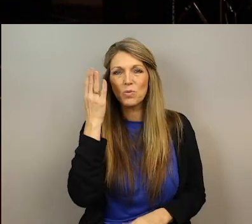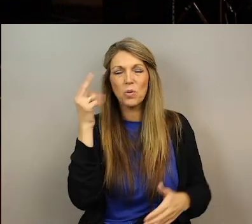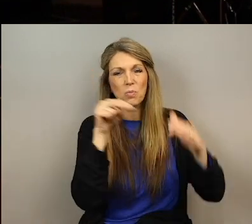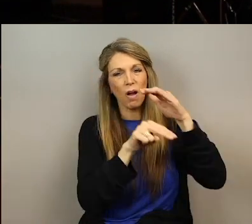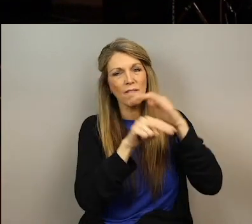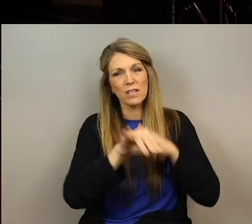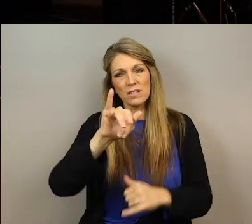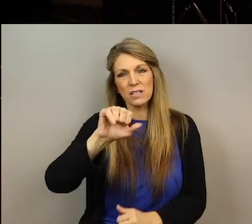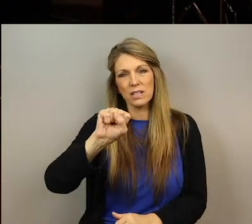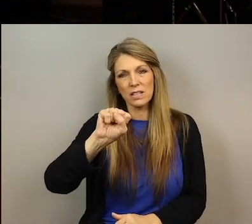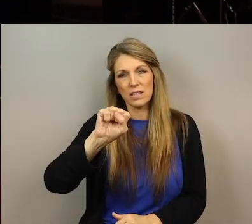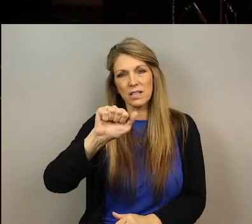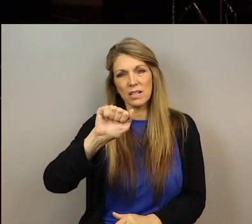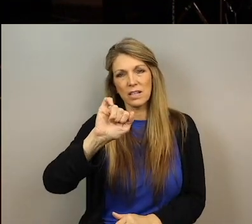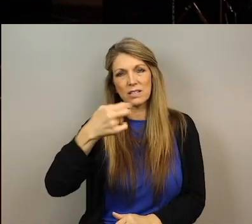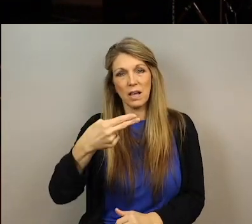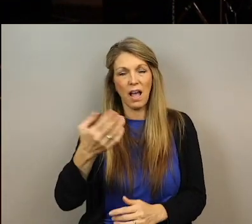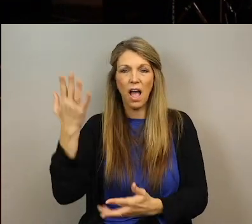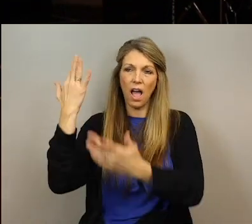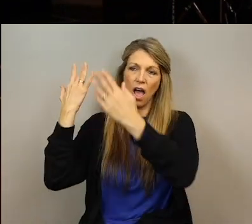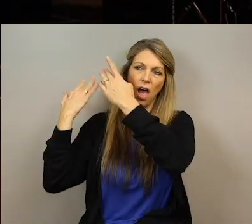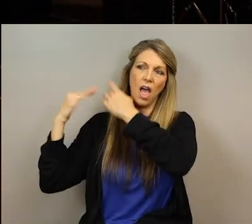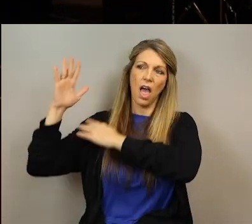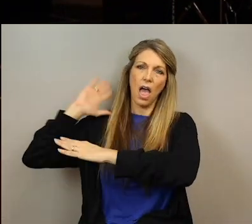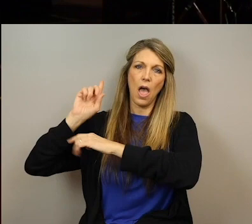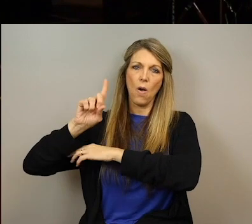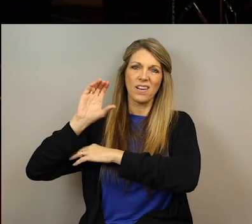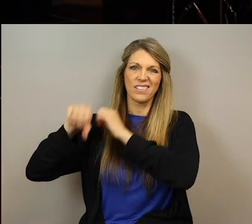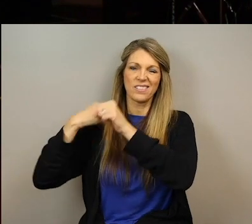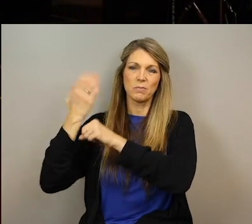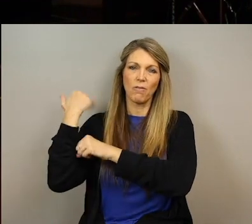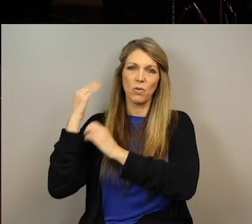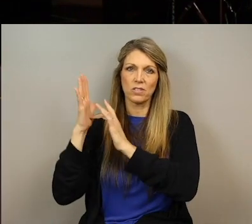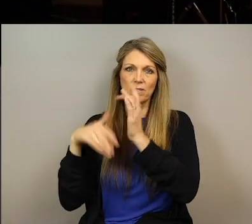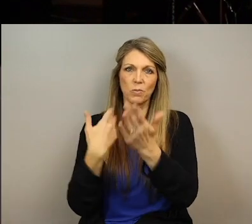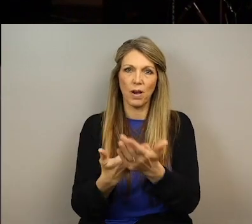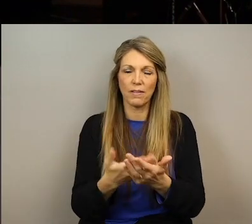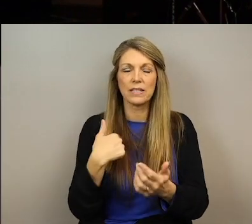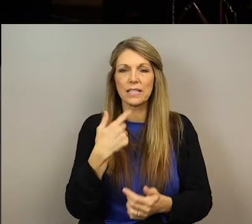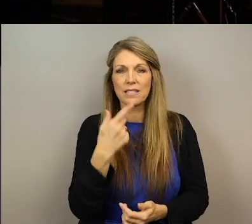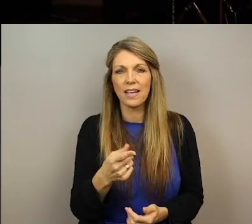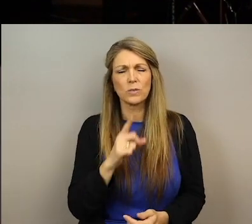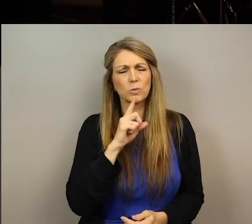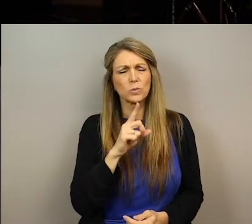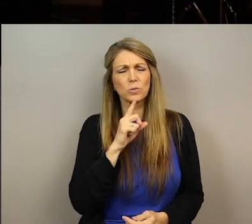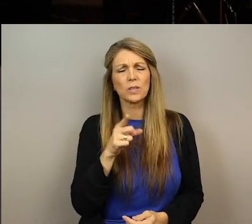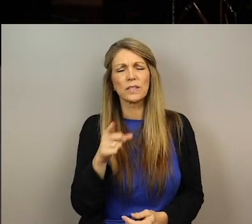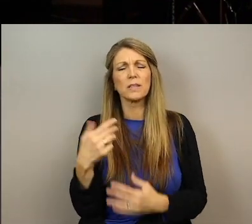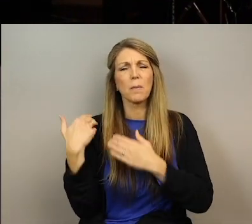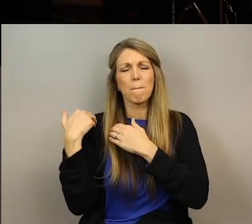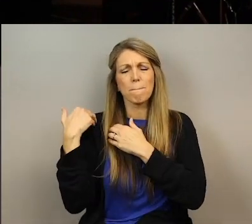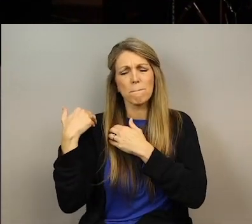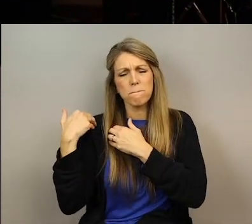of Isaiah several hundred years before Jesus ever came on the scene. Here's what Isaiah says about this. He says, surely he